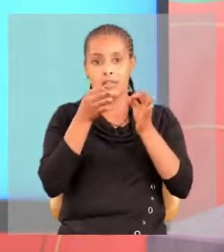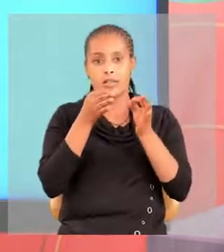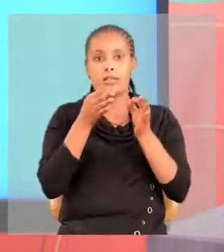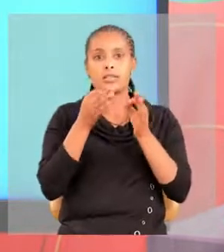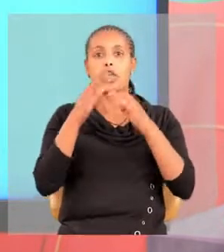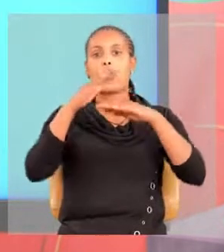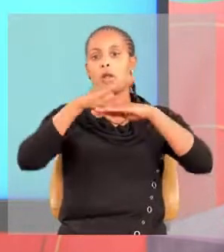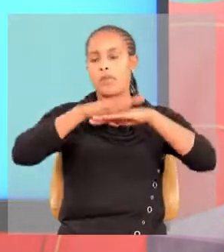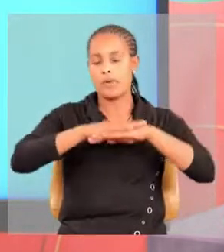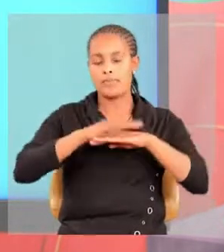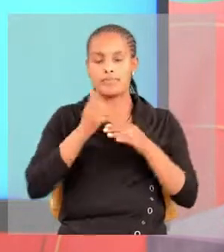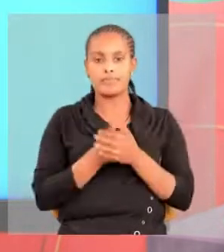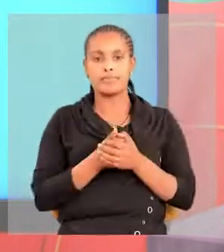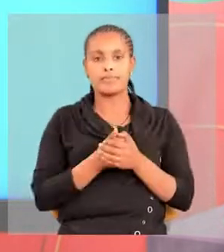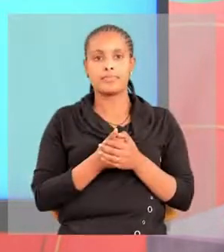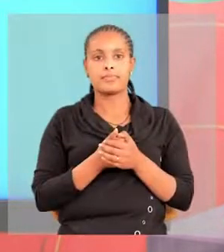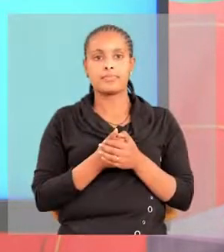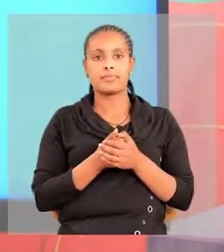the equilibrium.